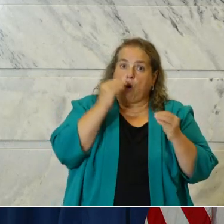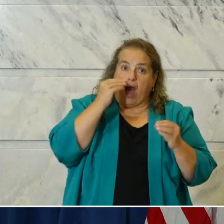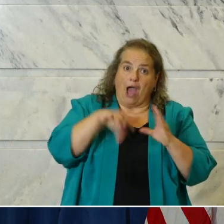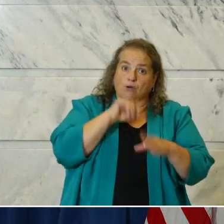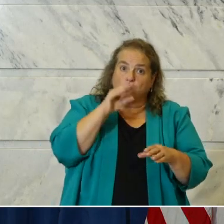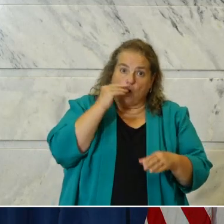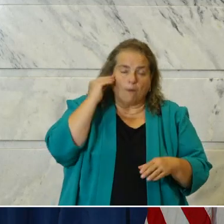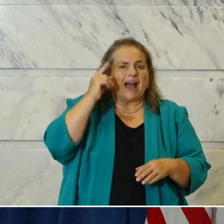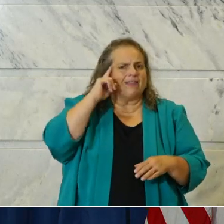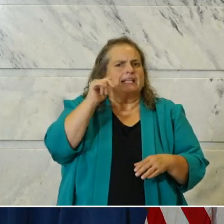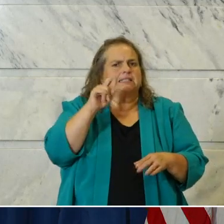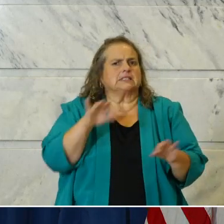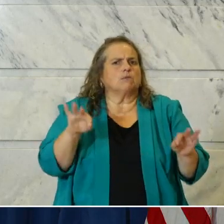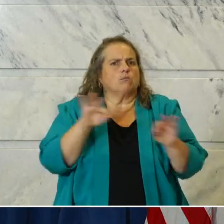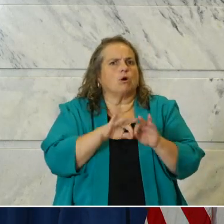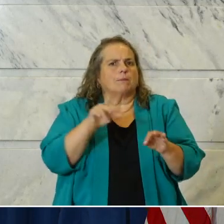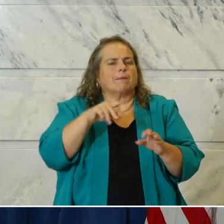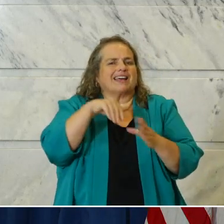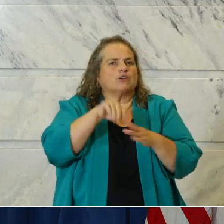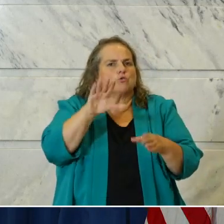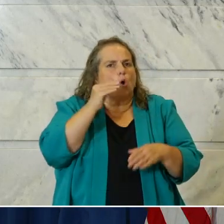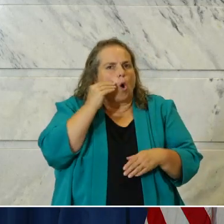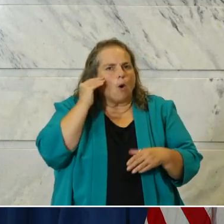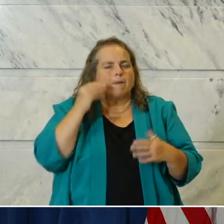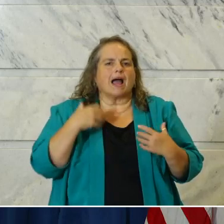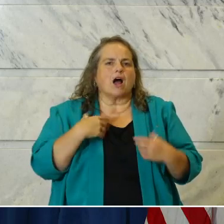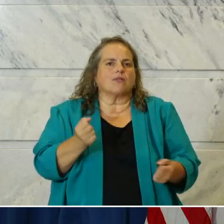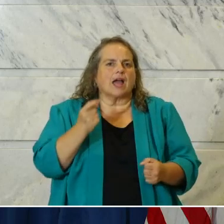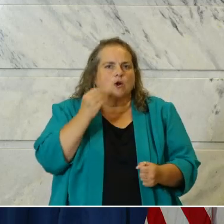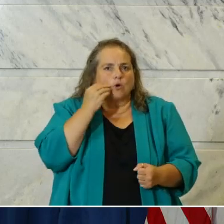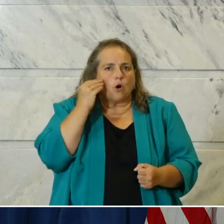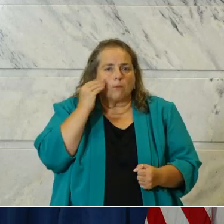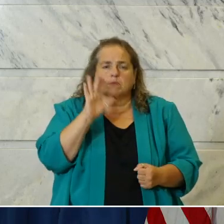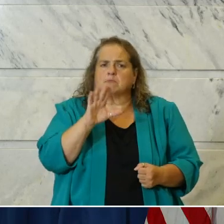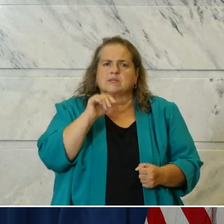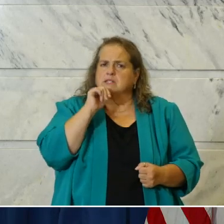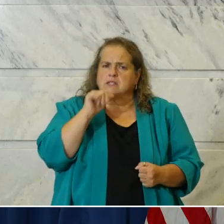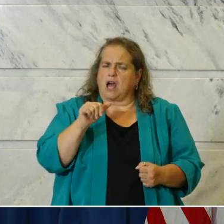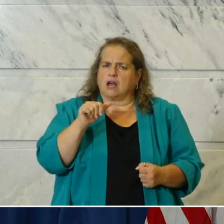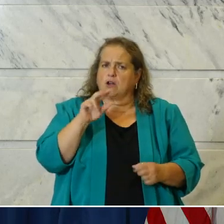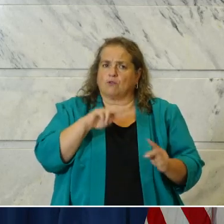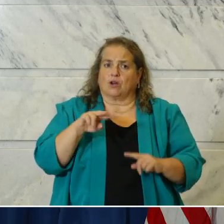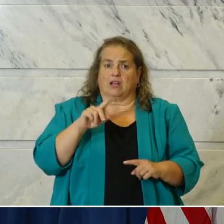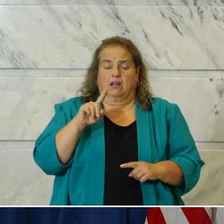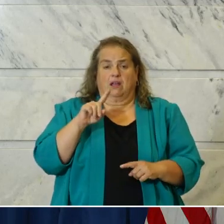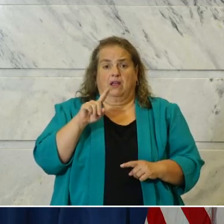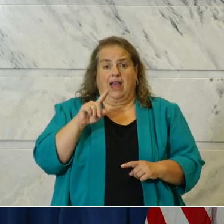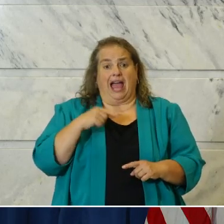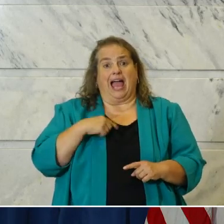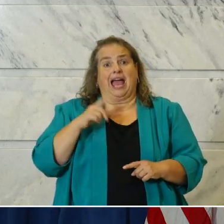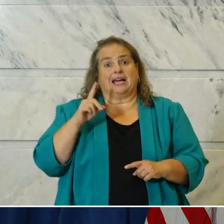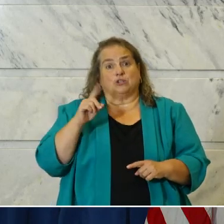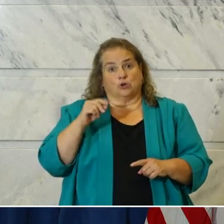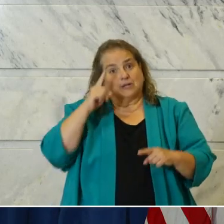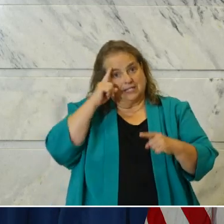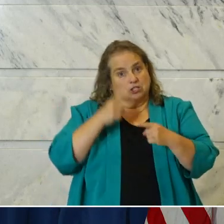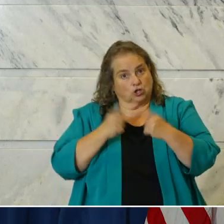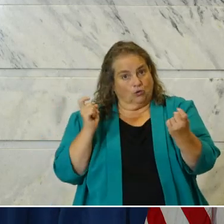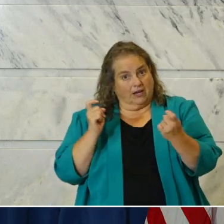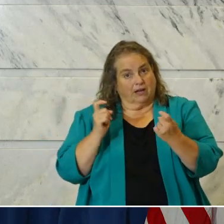to be healthy at home, and let's not overlook that while I've disagreed with the CDC on some of the new testing